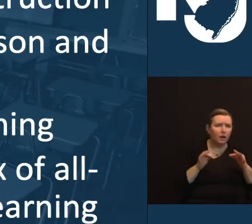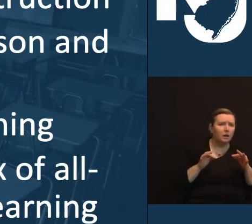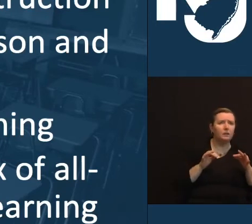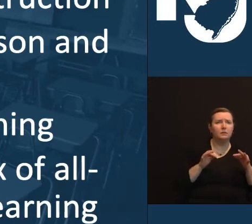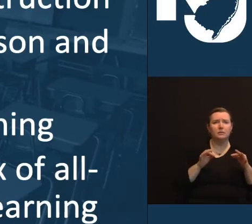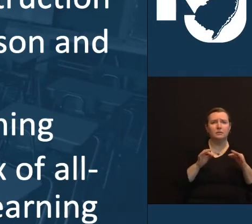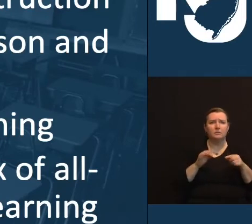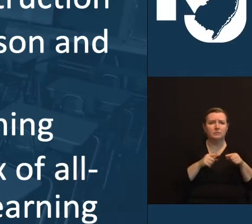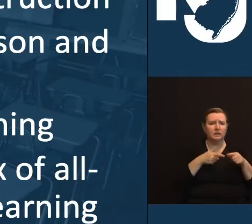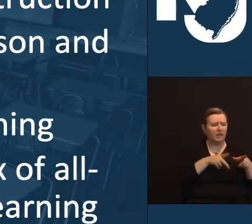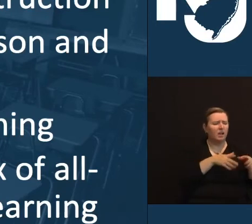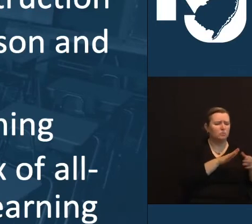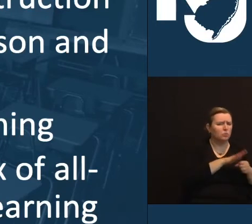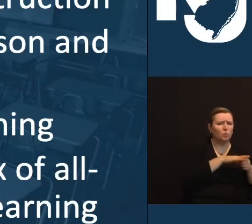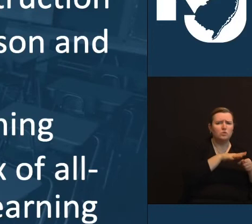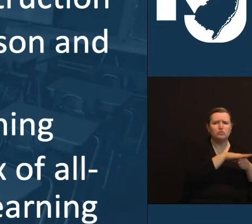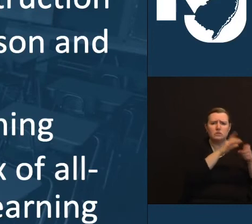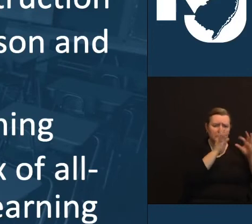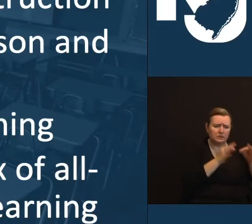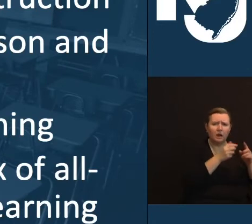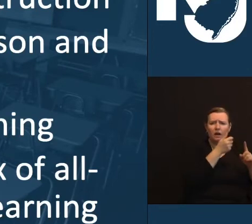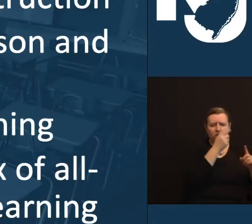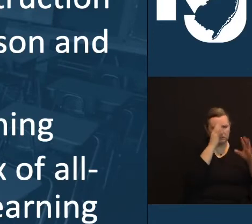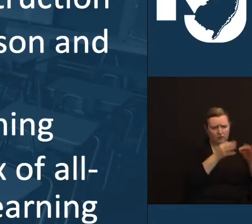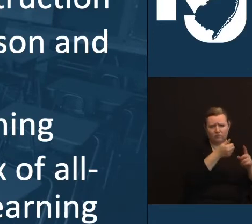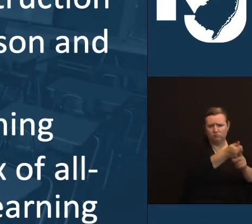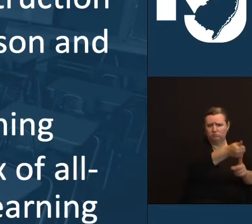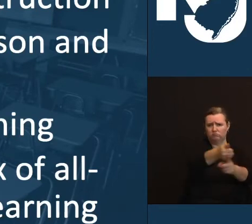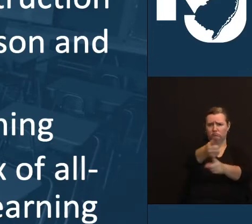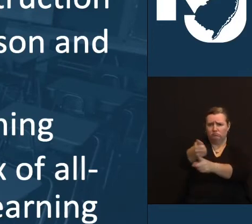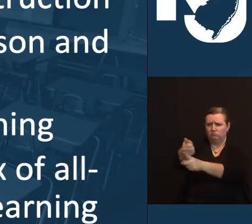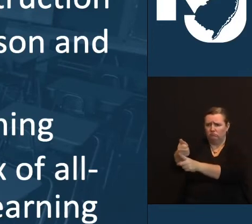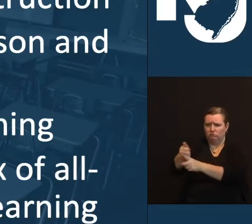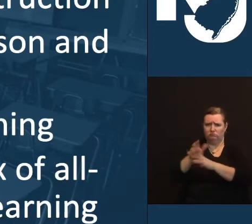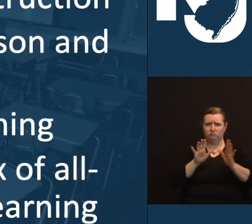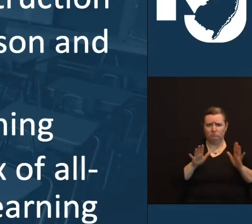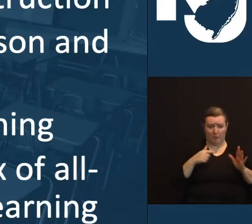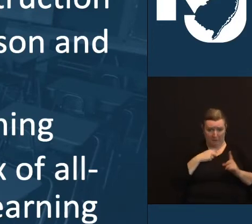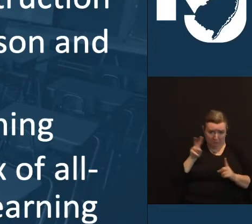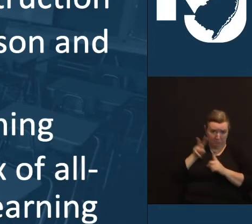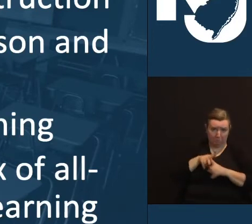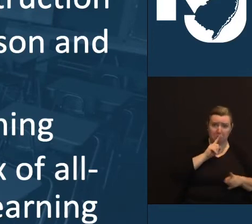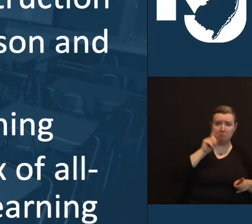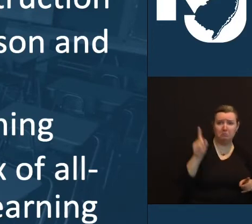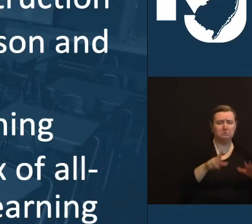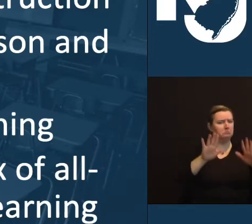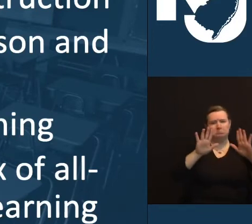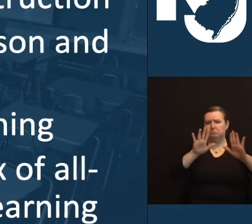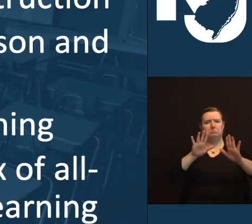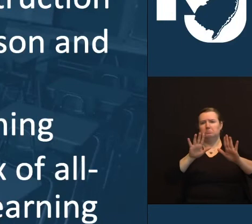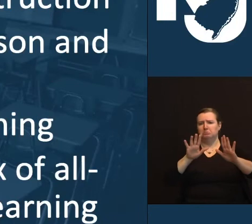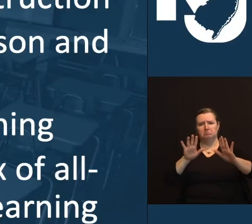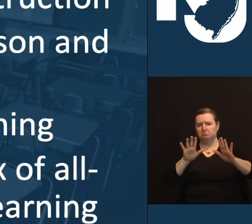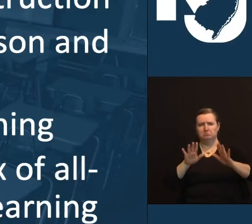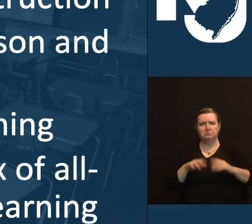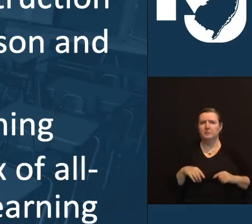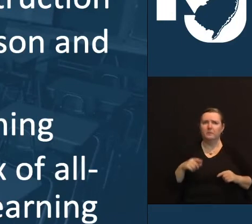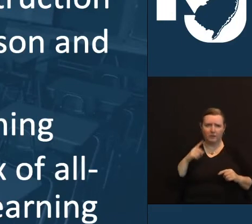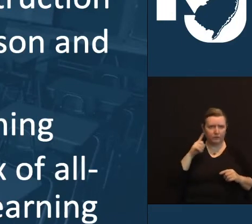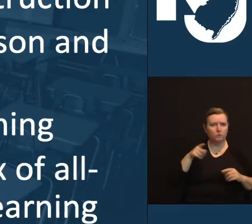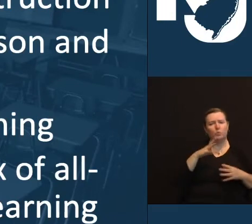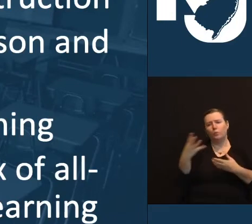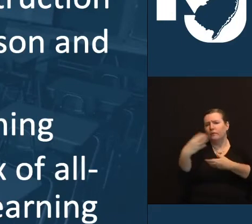them in their educational and broader communities. And again, hats off to everybody associated with education right now, because